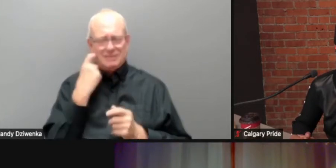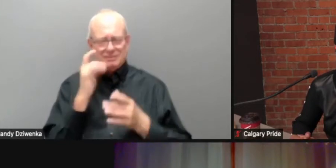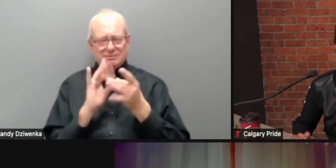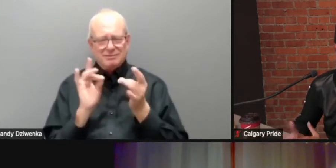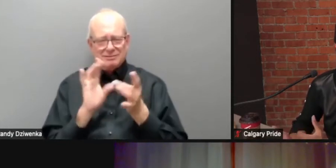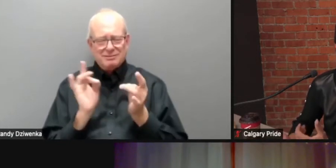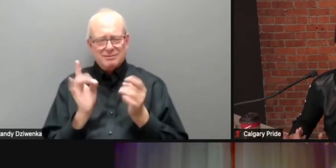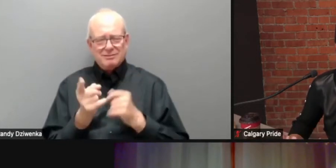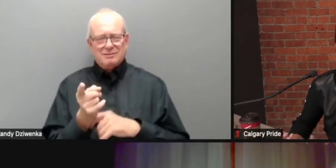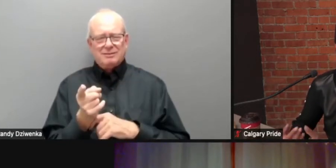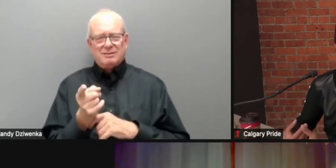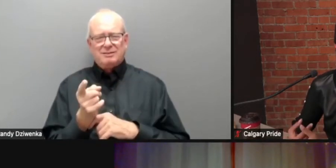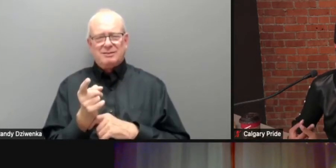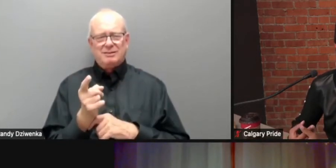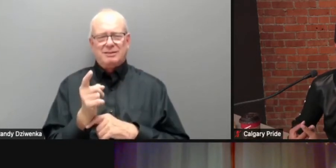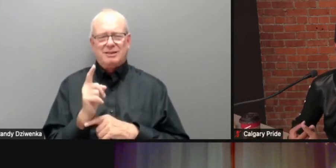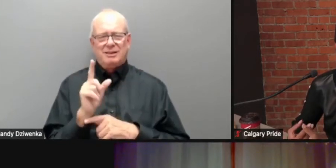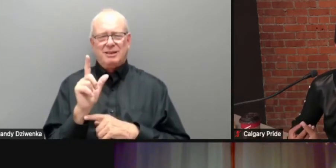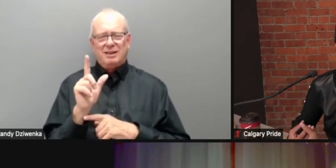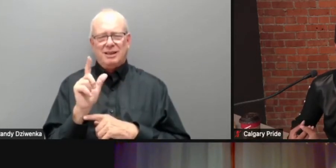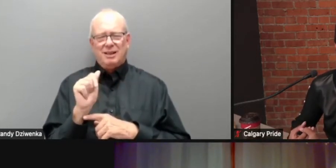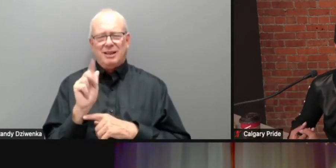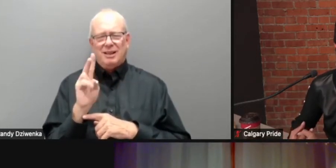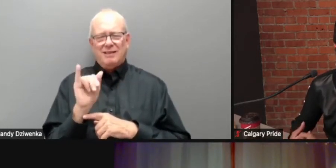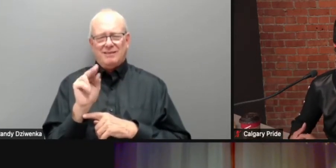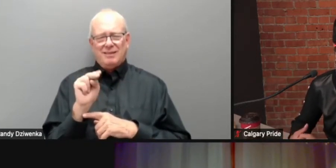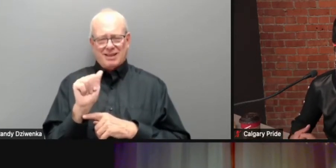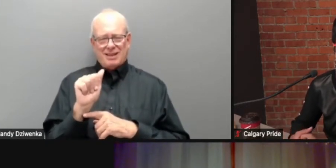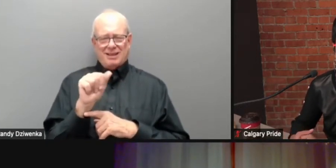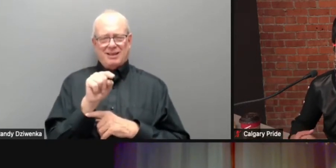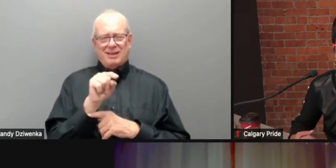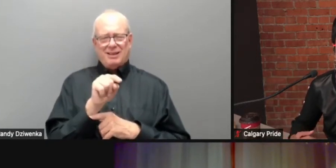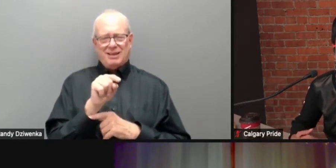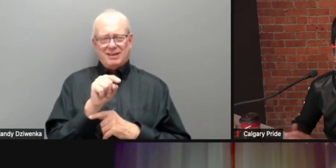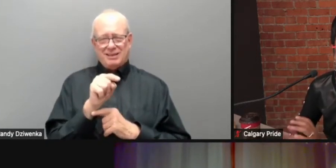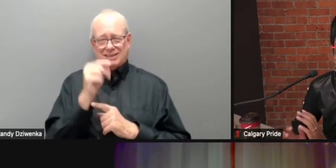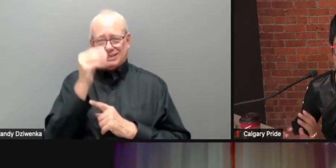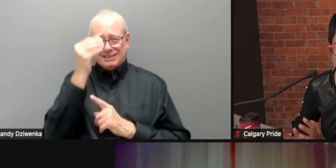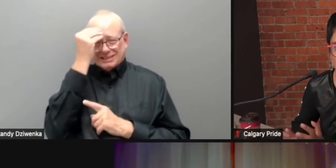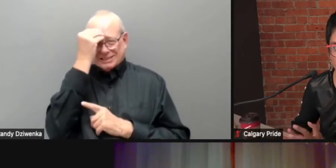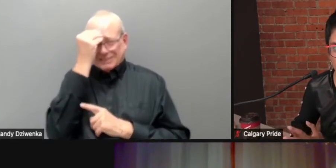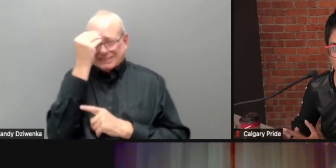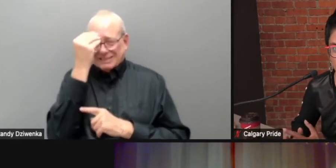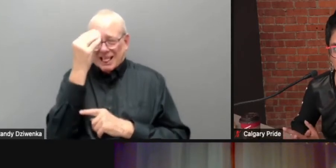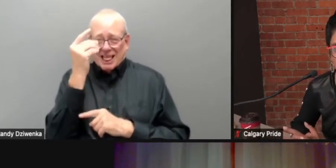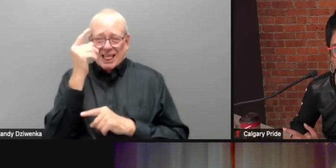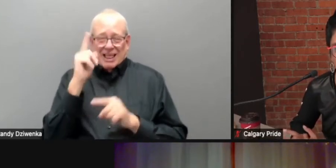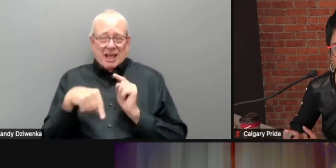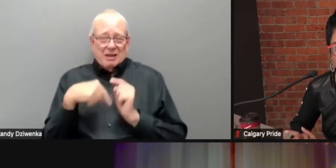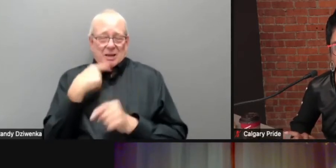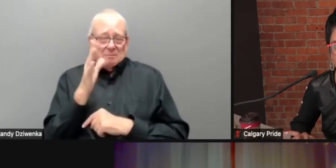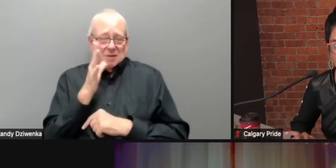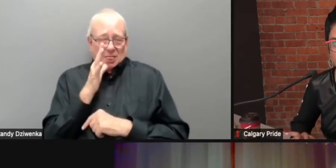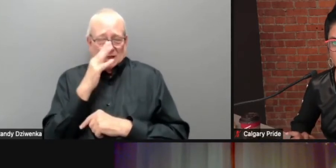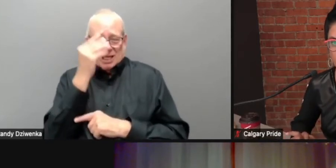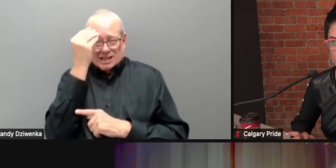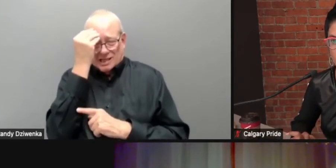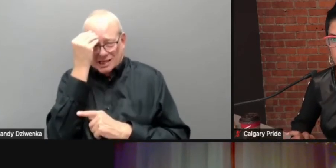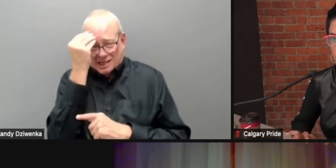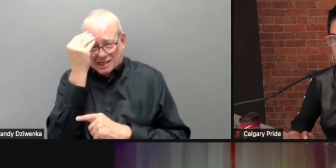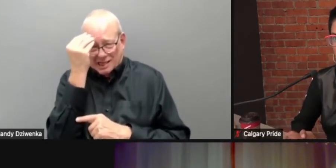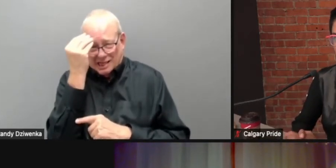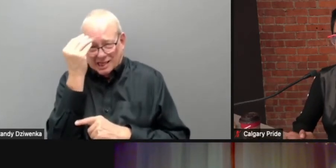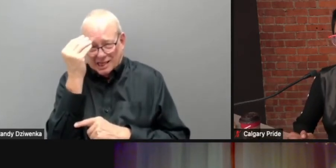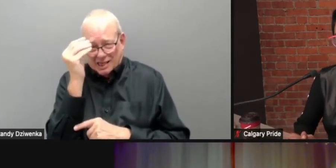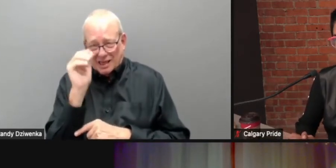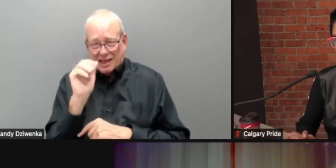your mom and not being able to share the truth, and just want to expand that concept a little bit bigger. When we